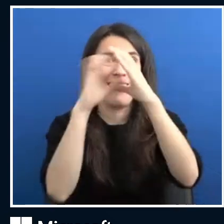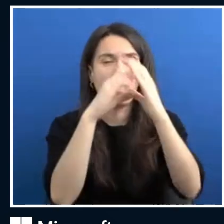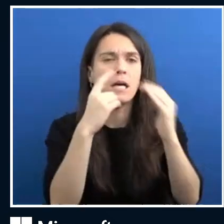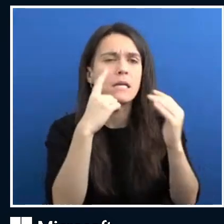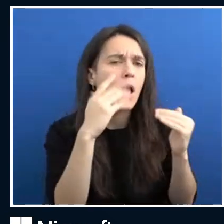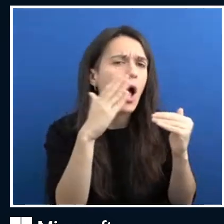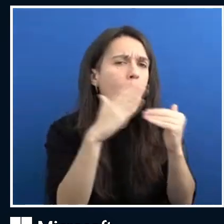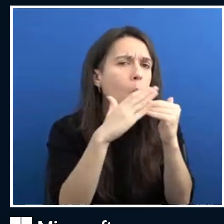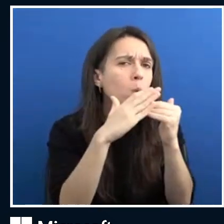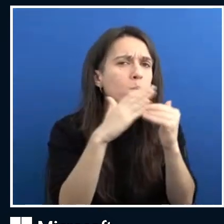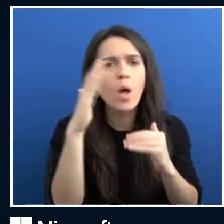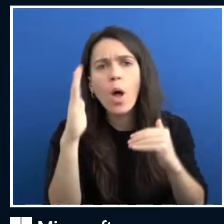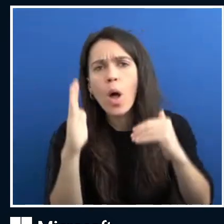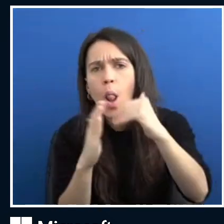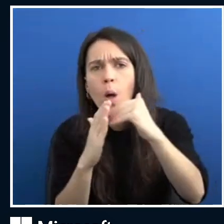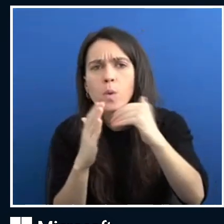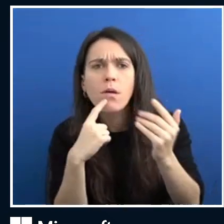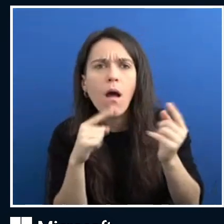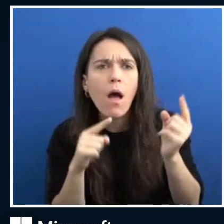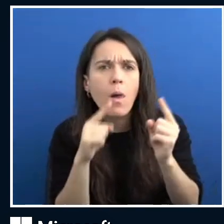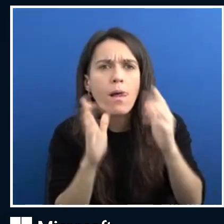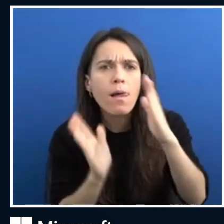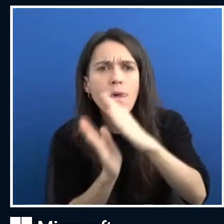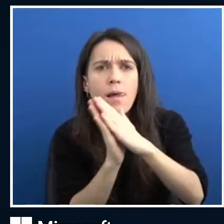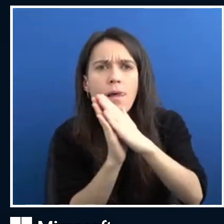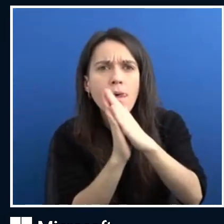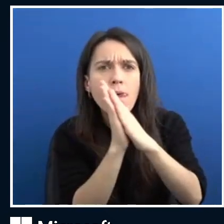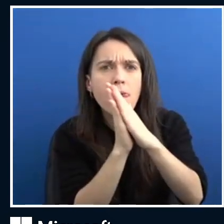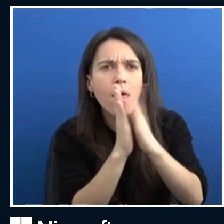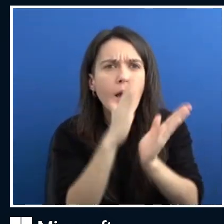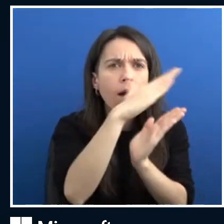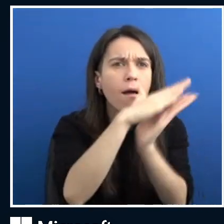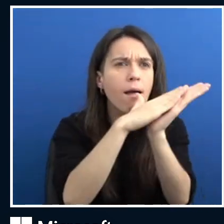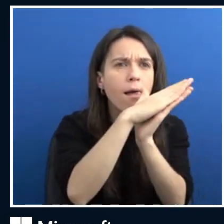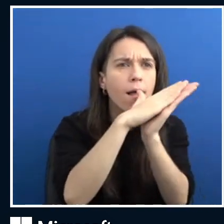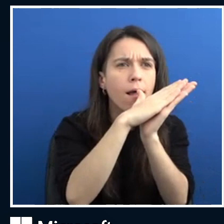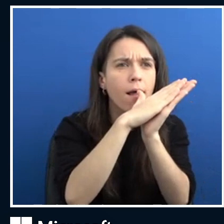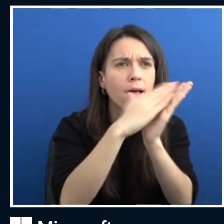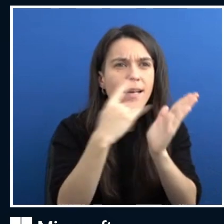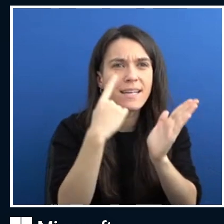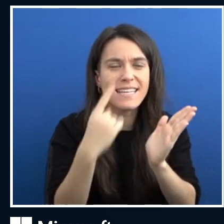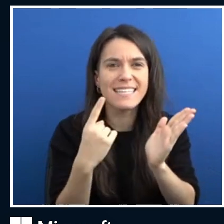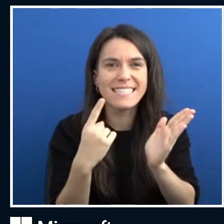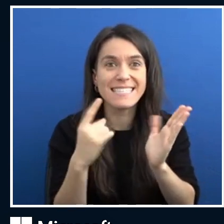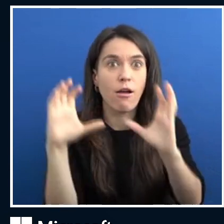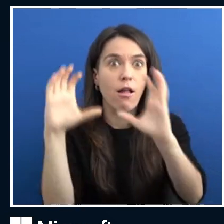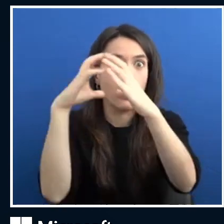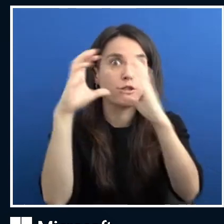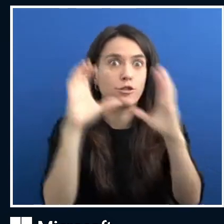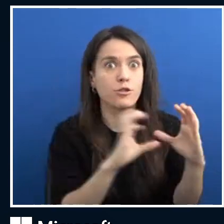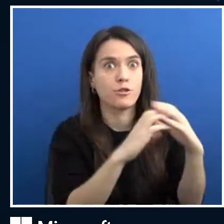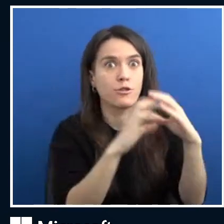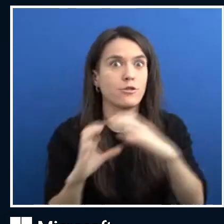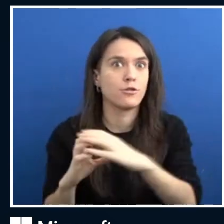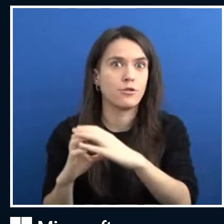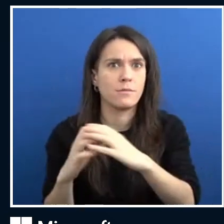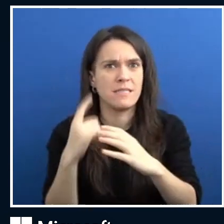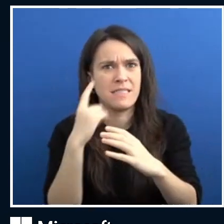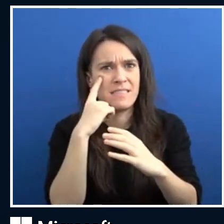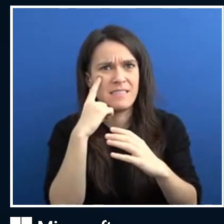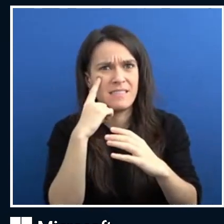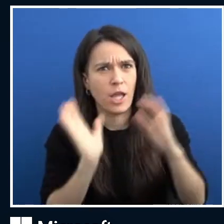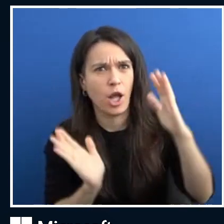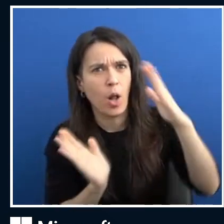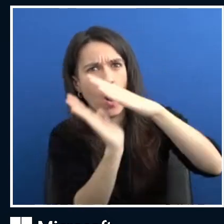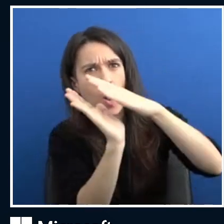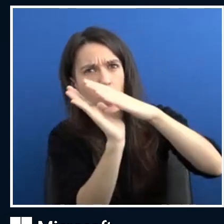points that I've picked up. So for example, if you take this point, it's closer to this point. So it's going to get into this cluster. And if you look at probably this point, it's closest to this one. So it goes into this